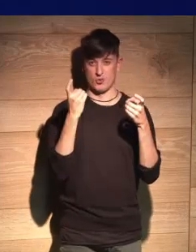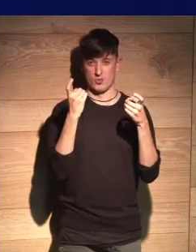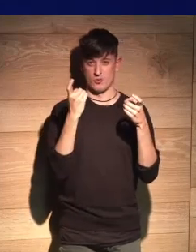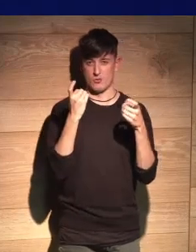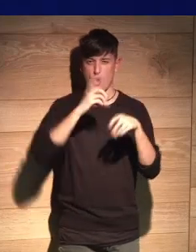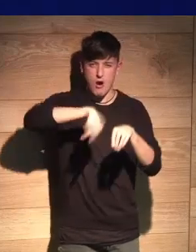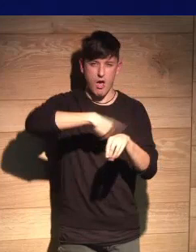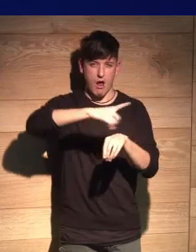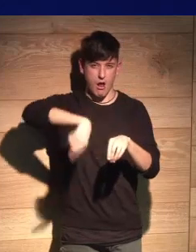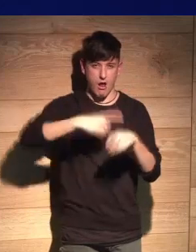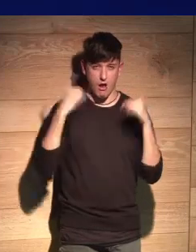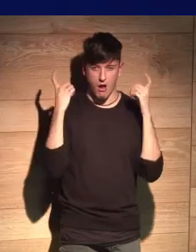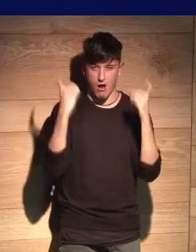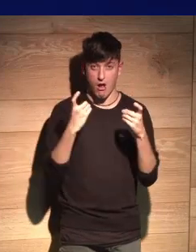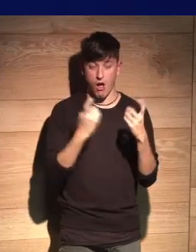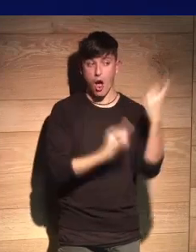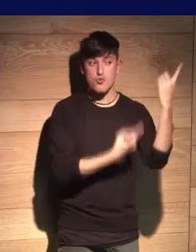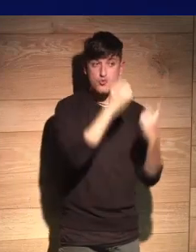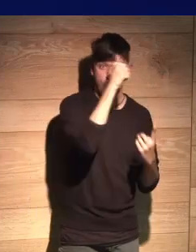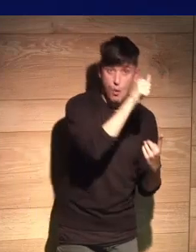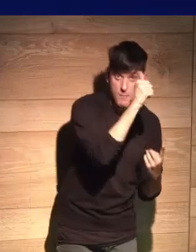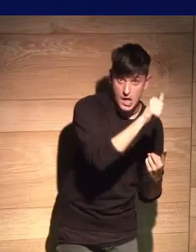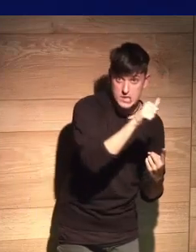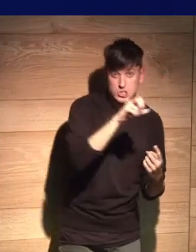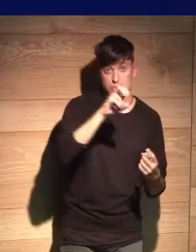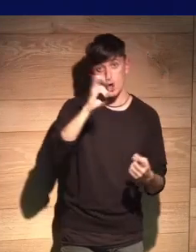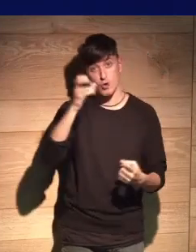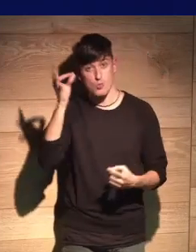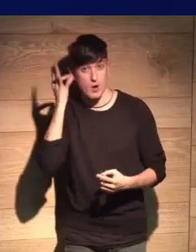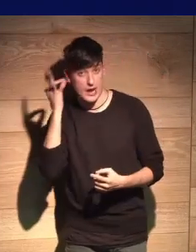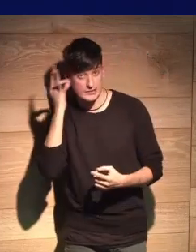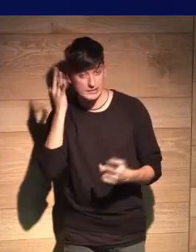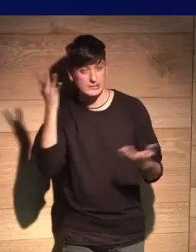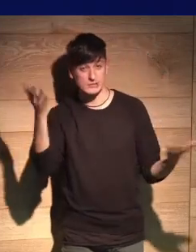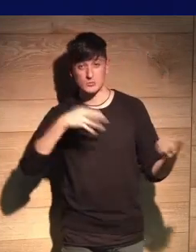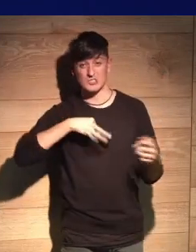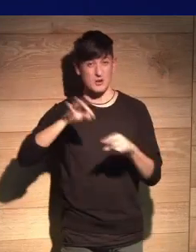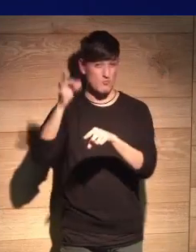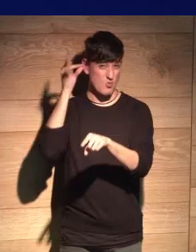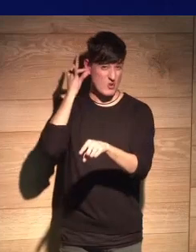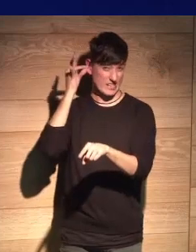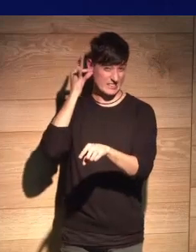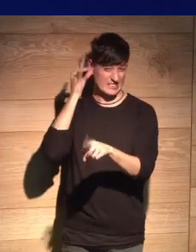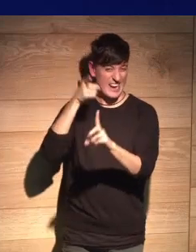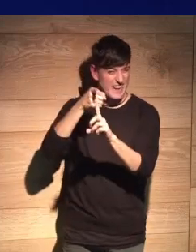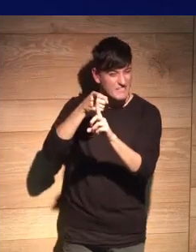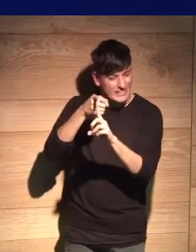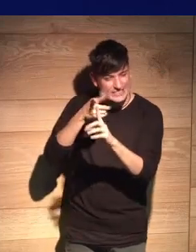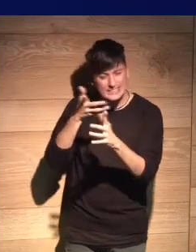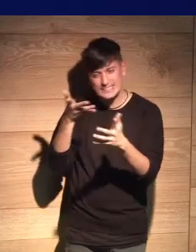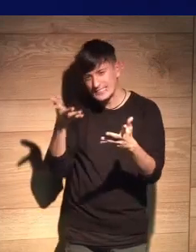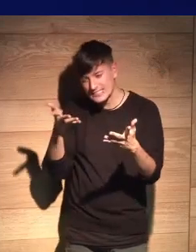a lot of effort to their profession, many hours. Some were men, some were women. Maybe women more